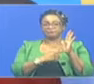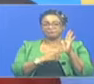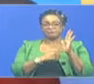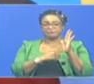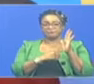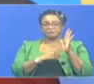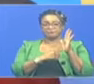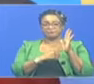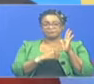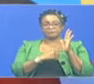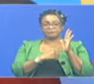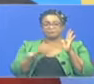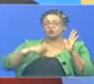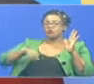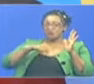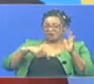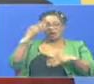We are equally aware